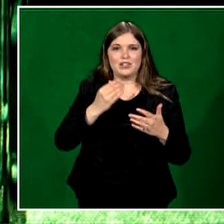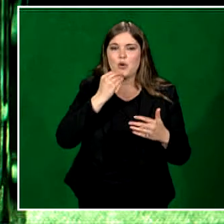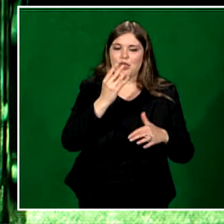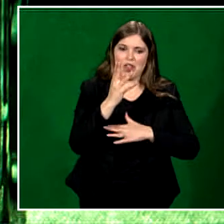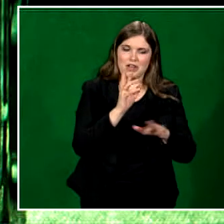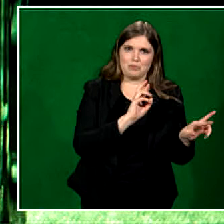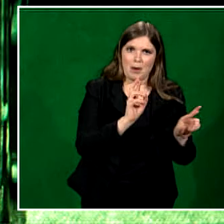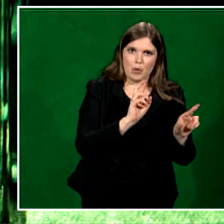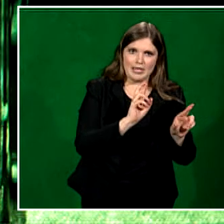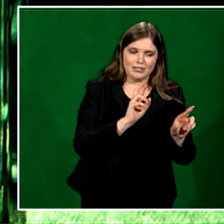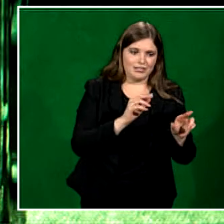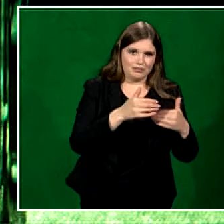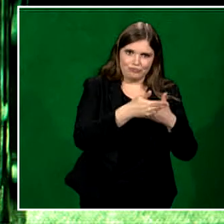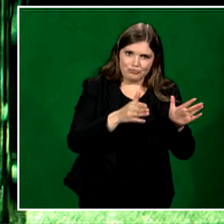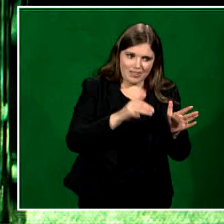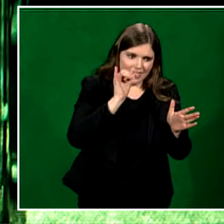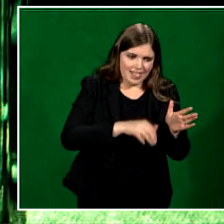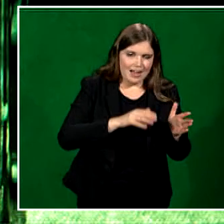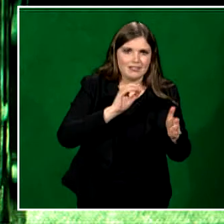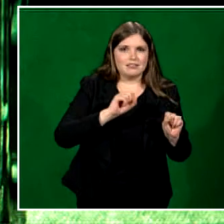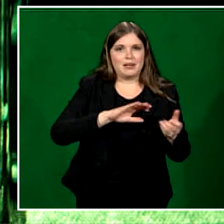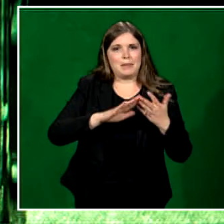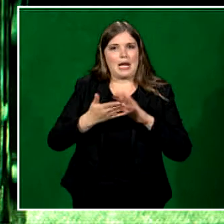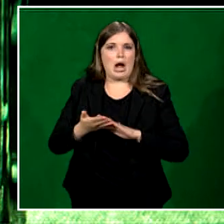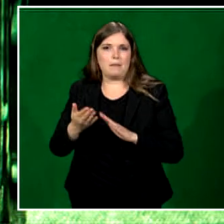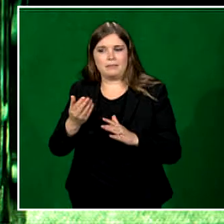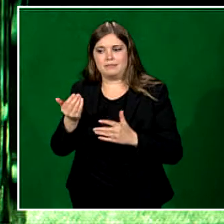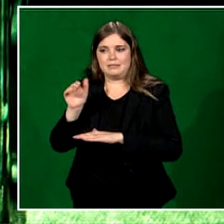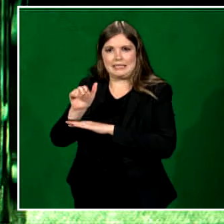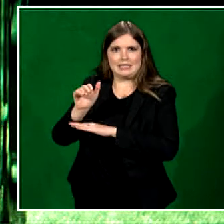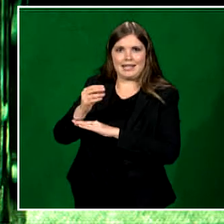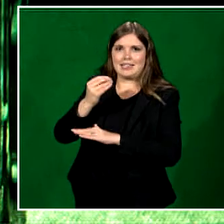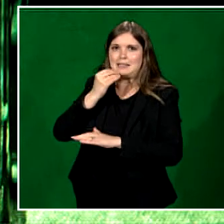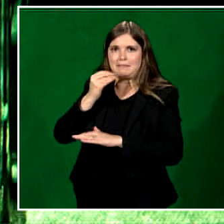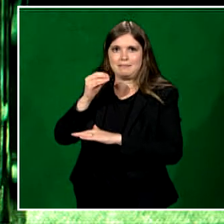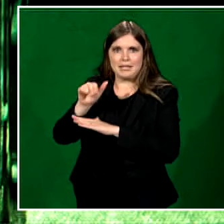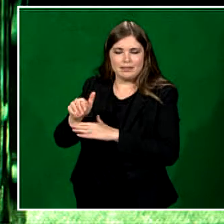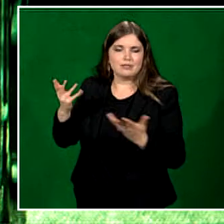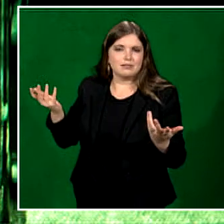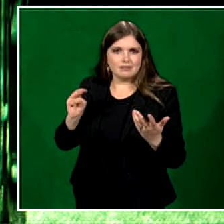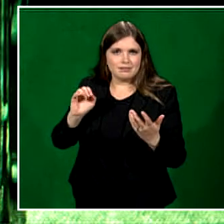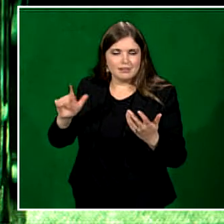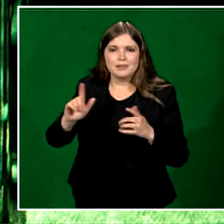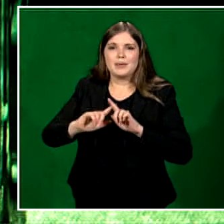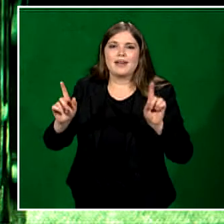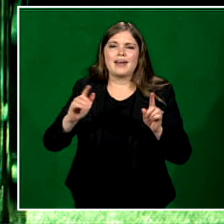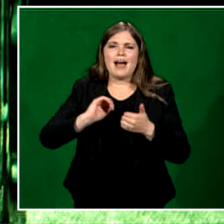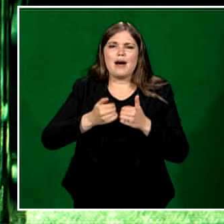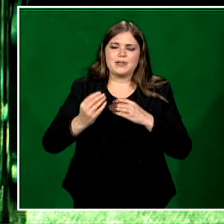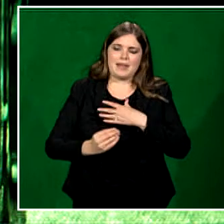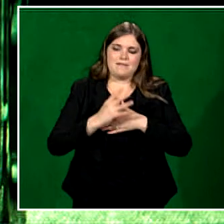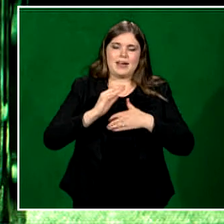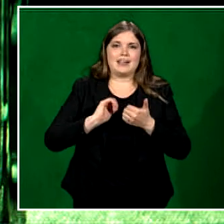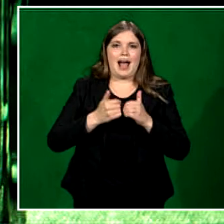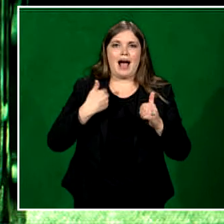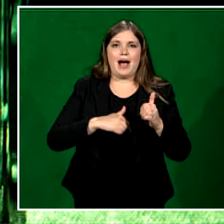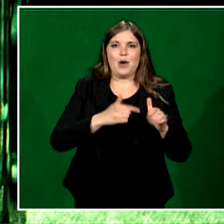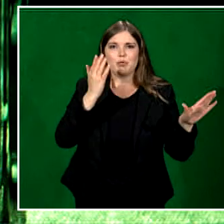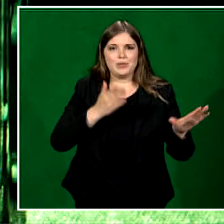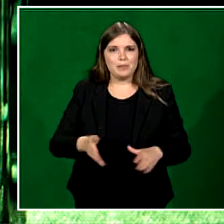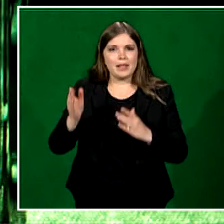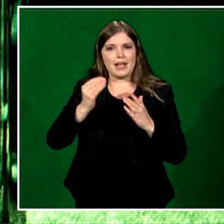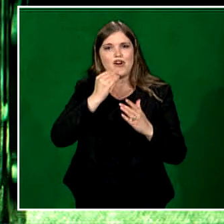preparations could actually become this evening's meals, and will that have knock-on effects in terms of how we plan our food throughout the